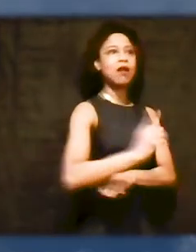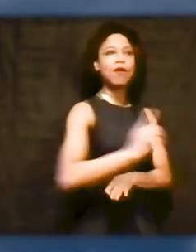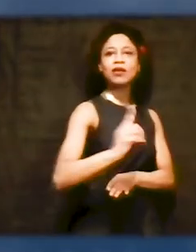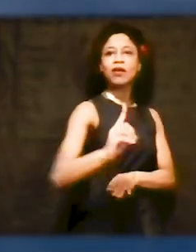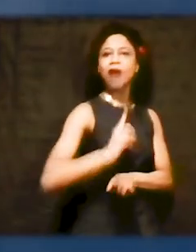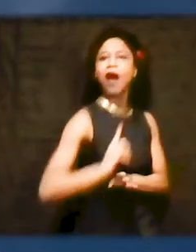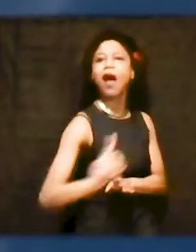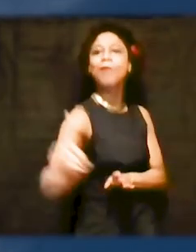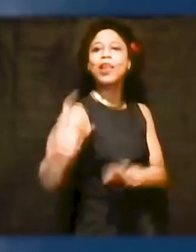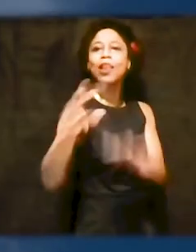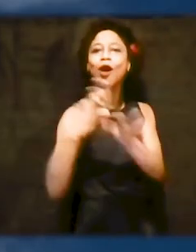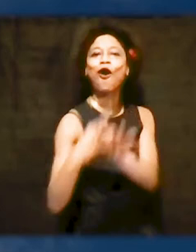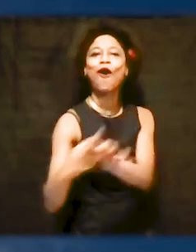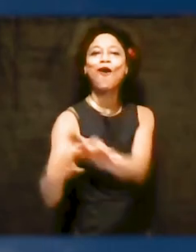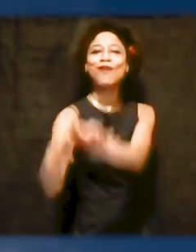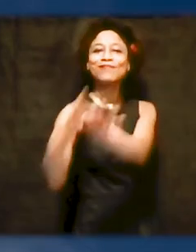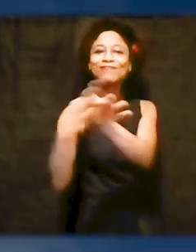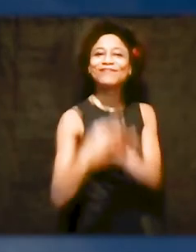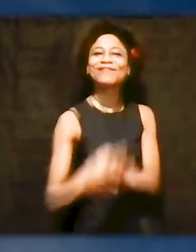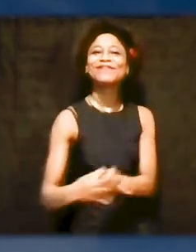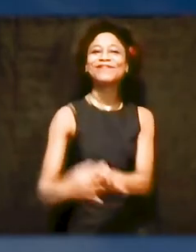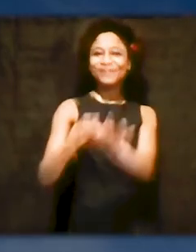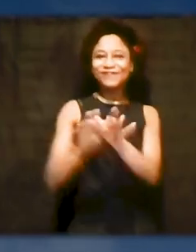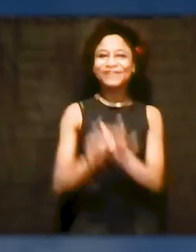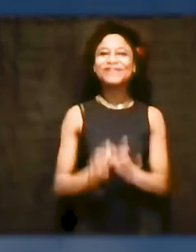and all at once I belong.